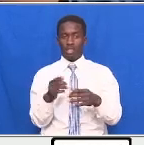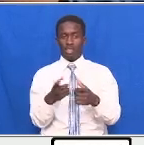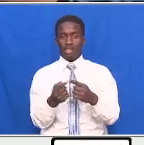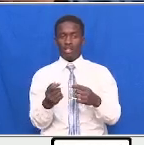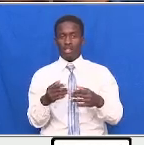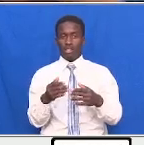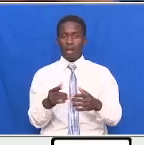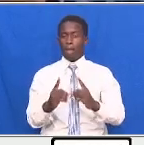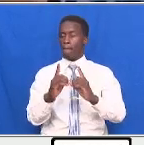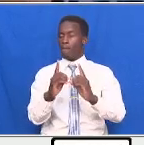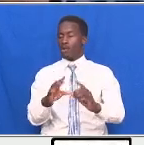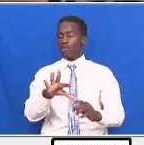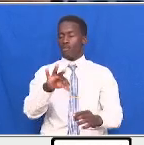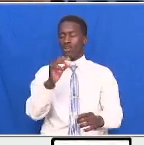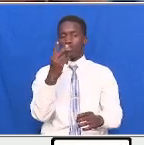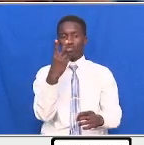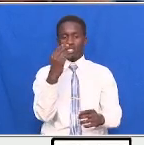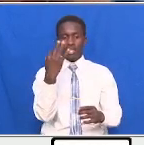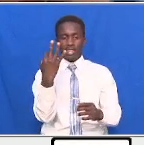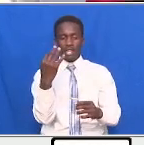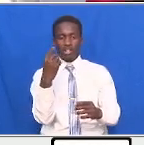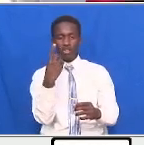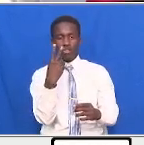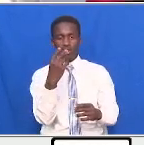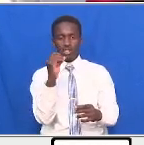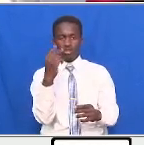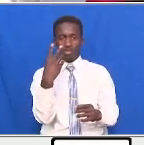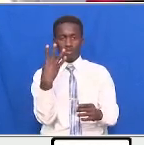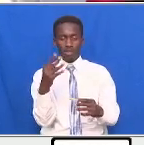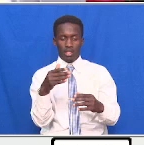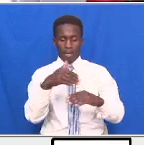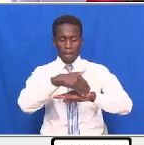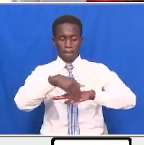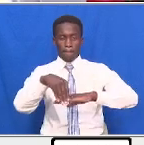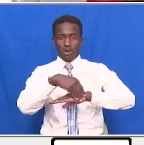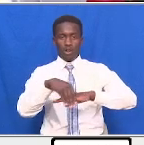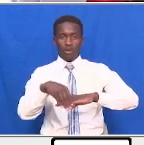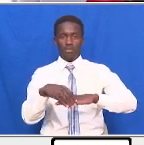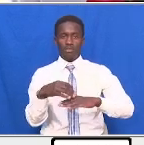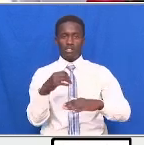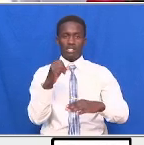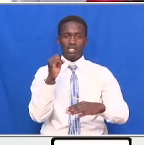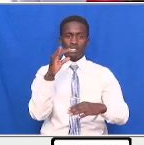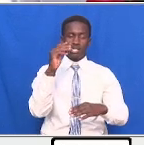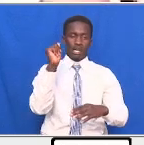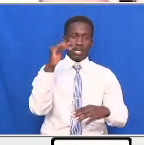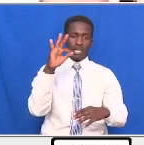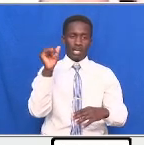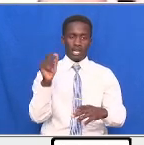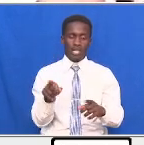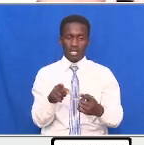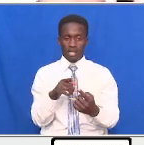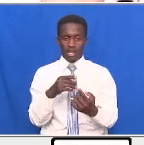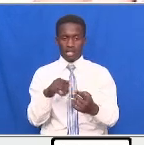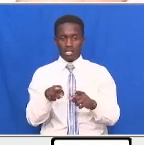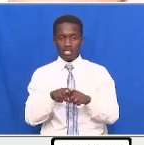on October 23rd, 2024, in a river at the border of Siaya and Kakamega counties. Two people have been arrested so